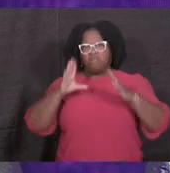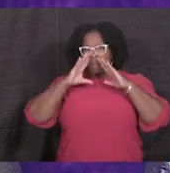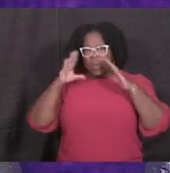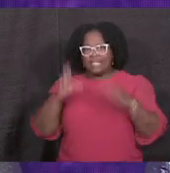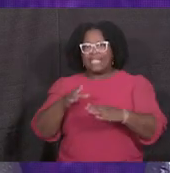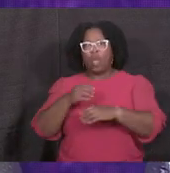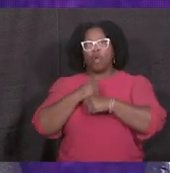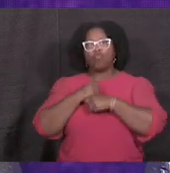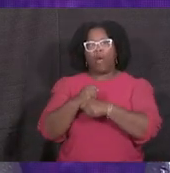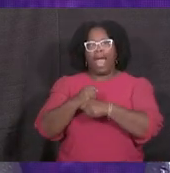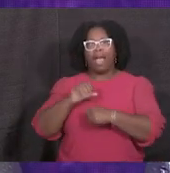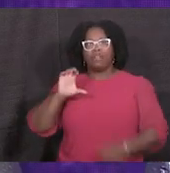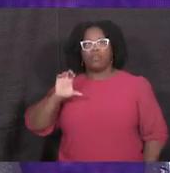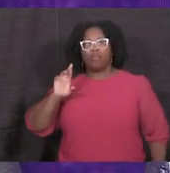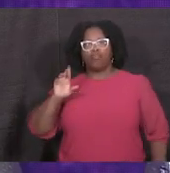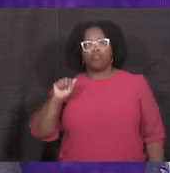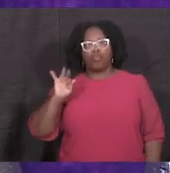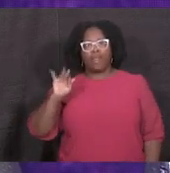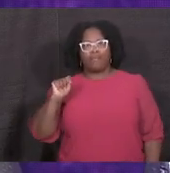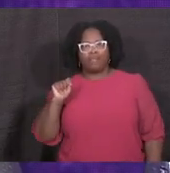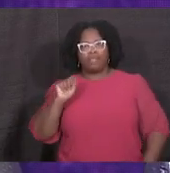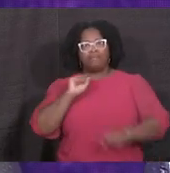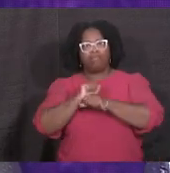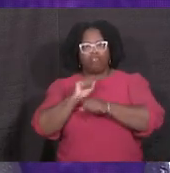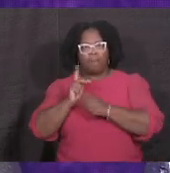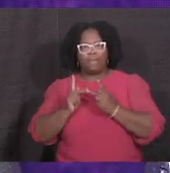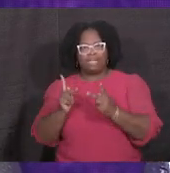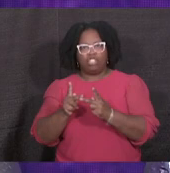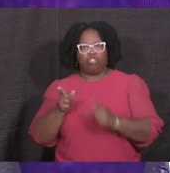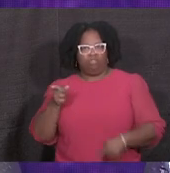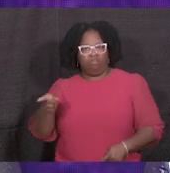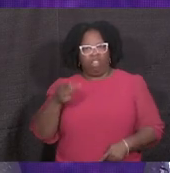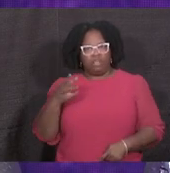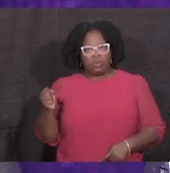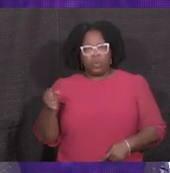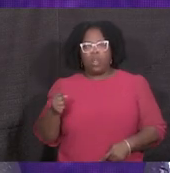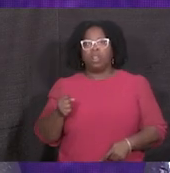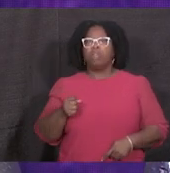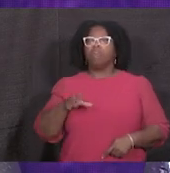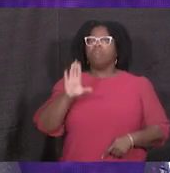of craft positions there. I'd love to hear from you. You know, what kind of education is